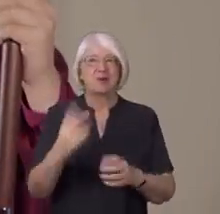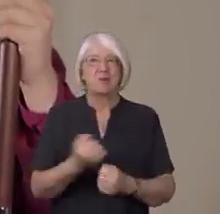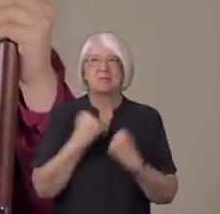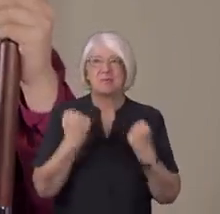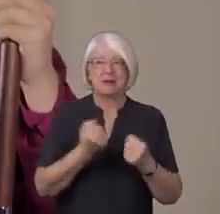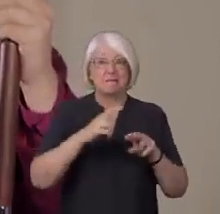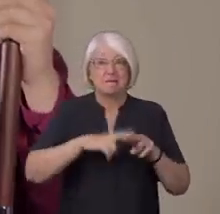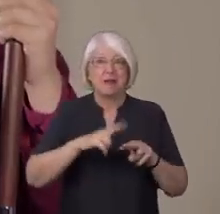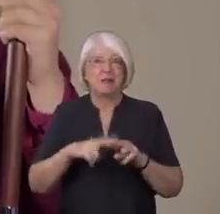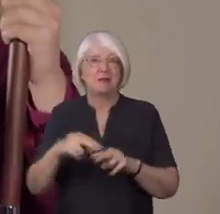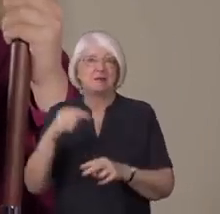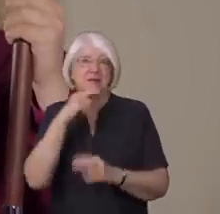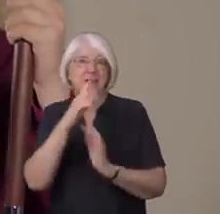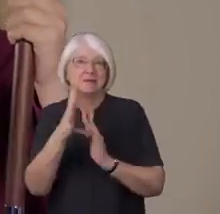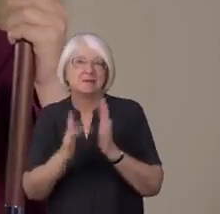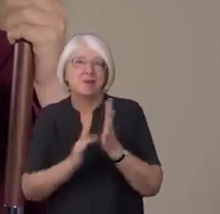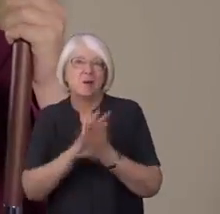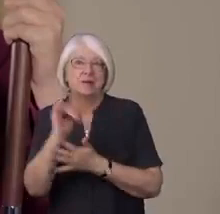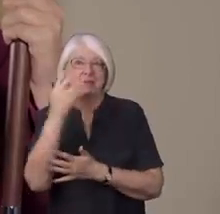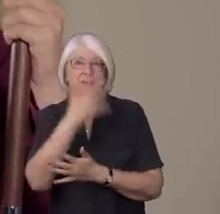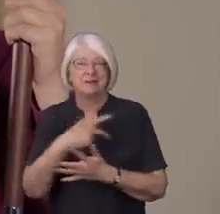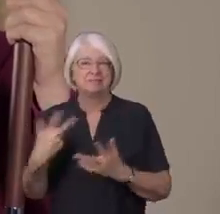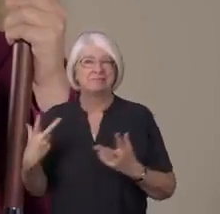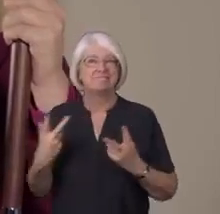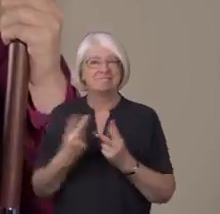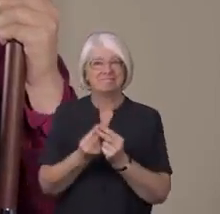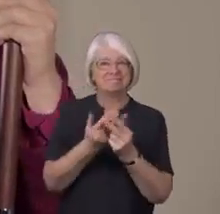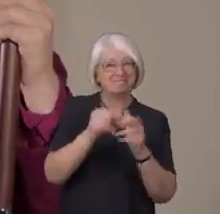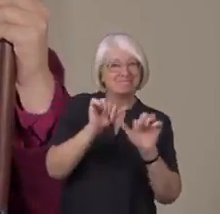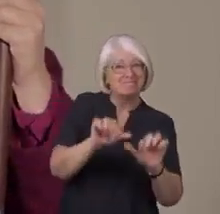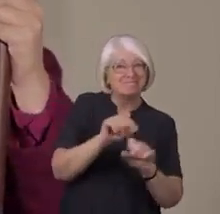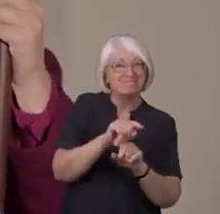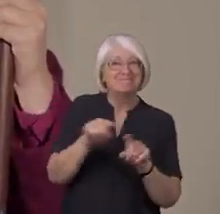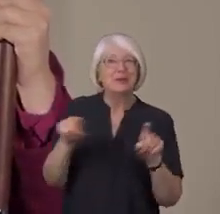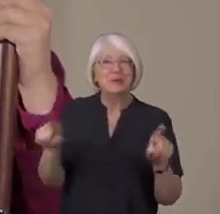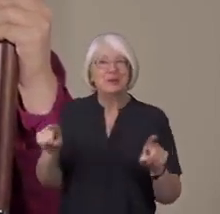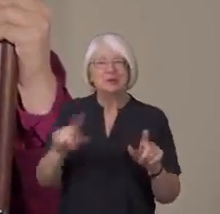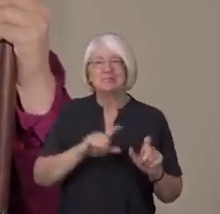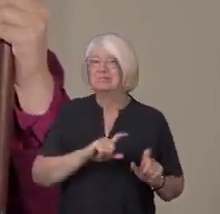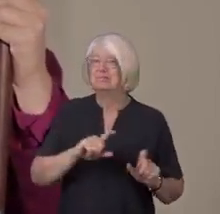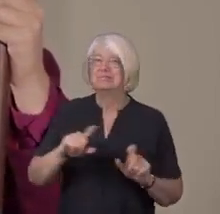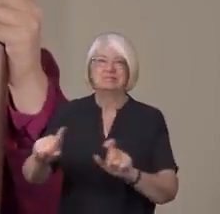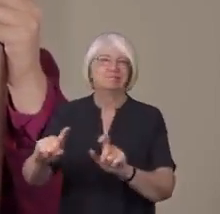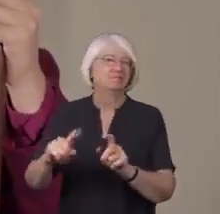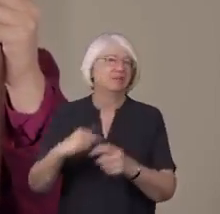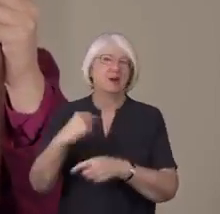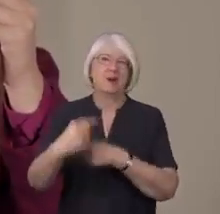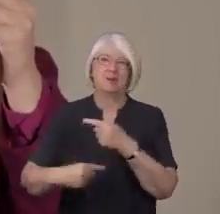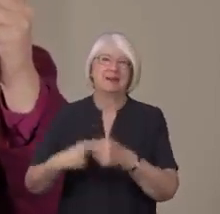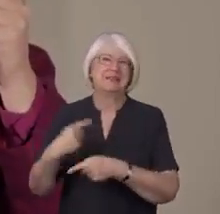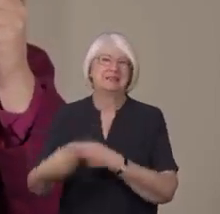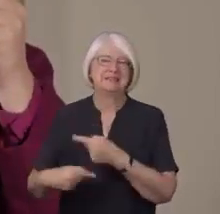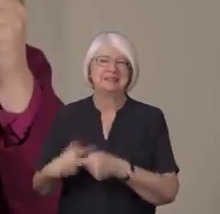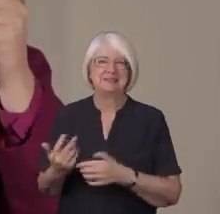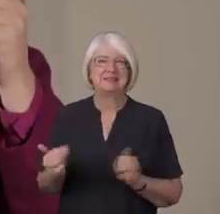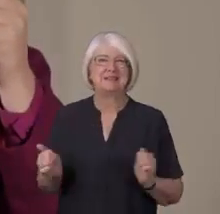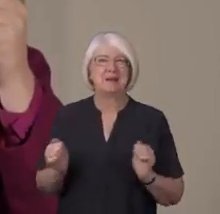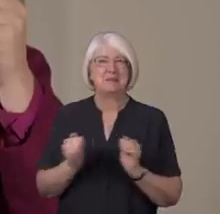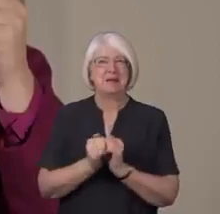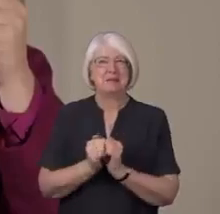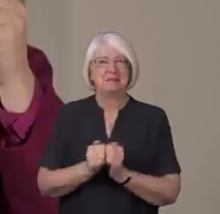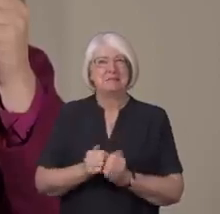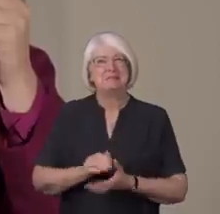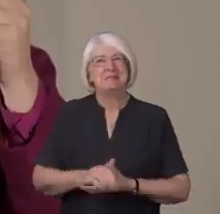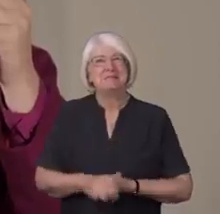the Son, and the Holy Spirit be upon you and remain with you always. Amen.